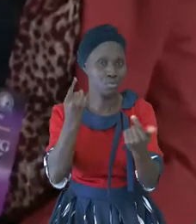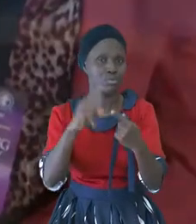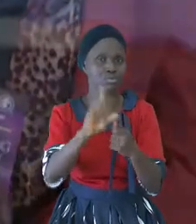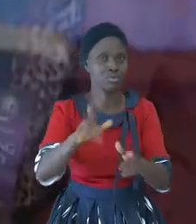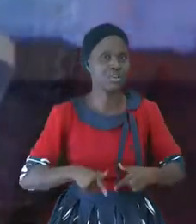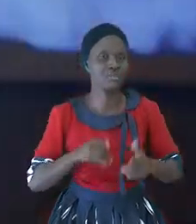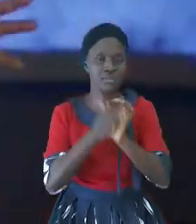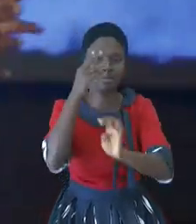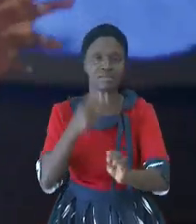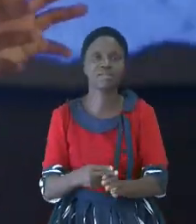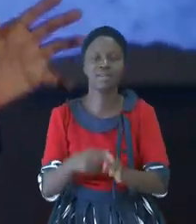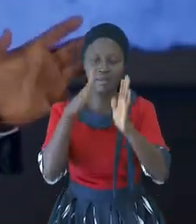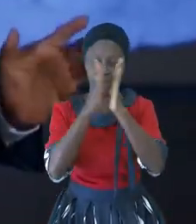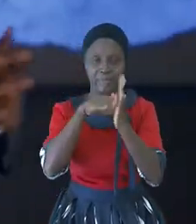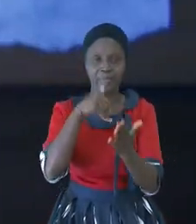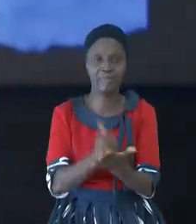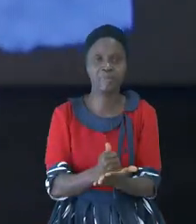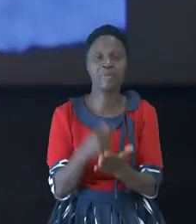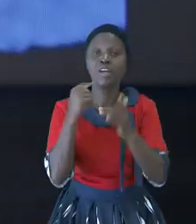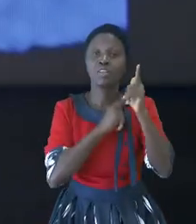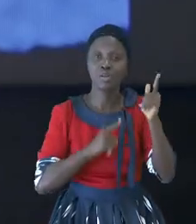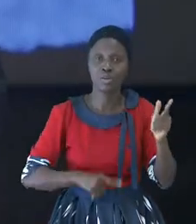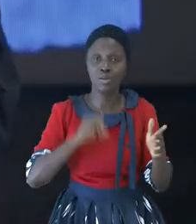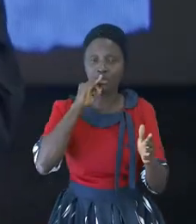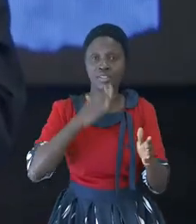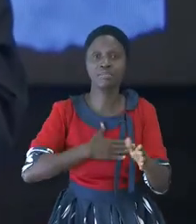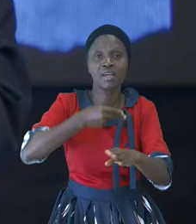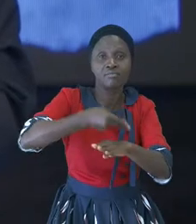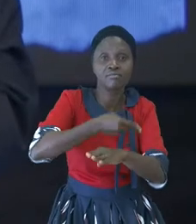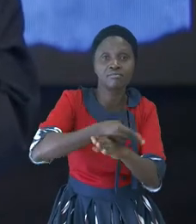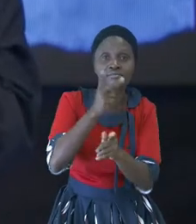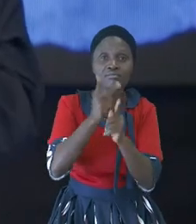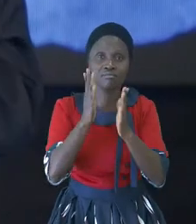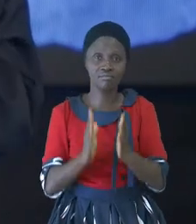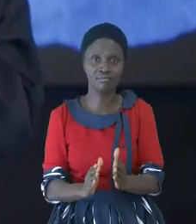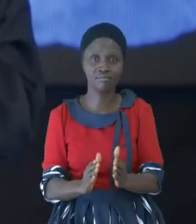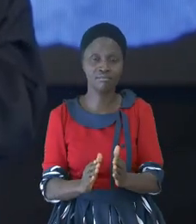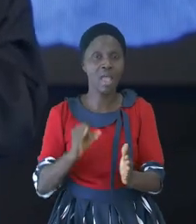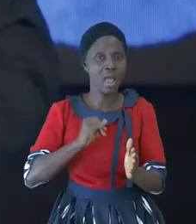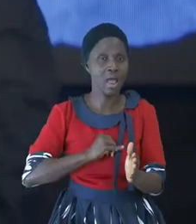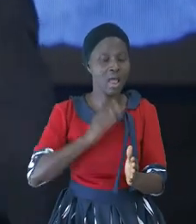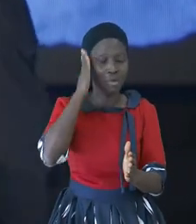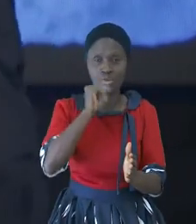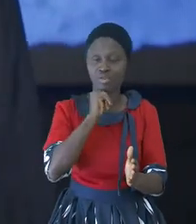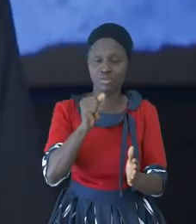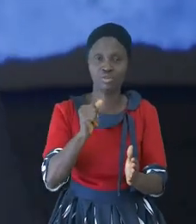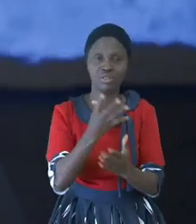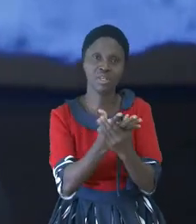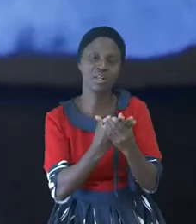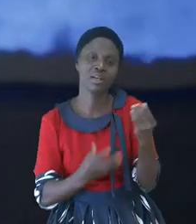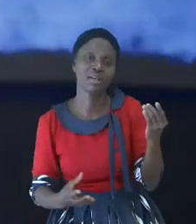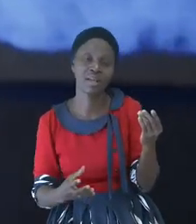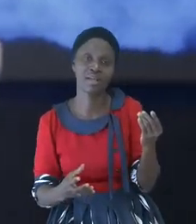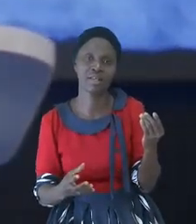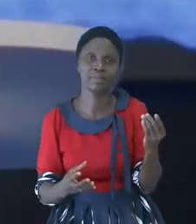The Lord is my shepherd, I shall not lack tenacity. You know, sometimes you